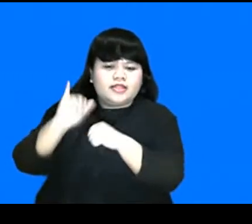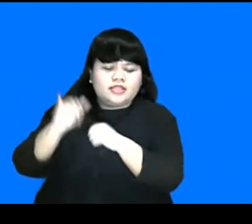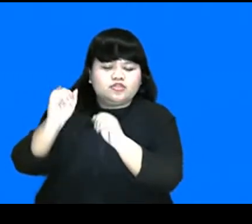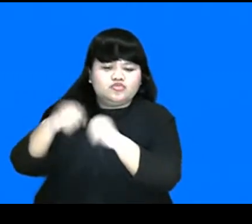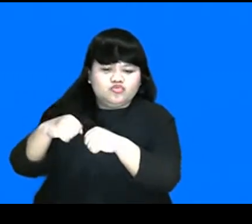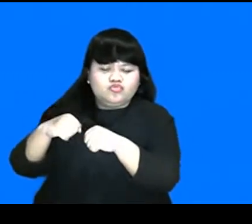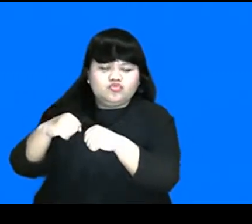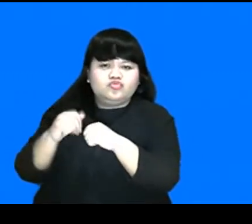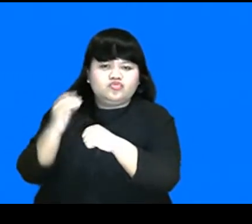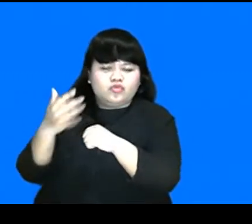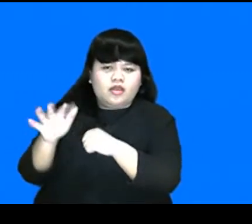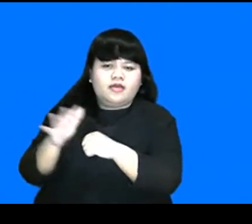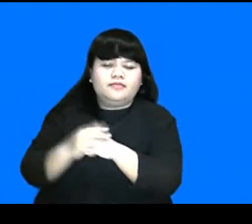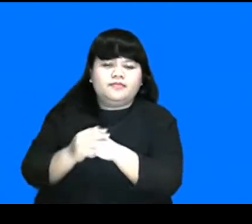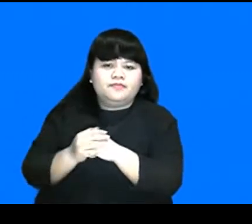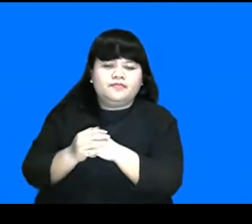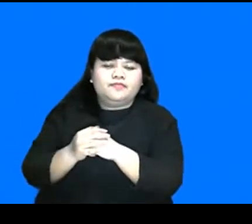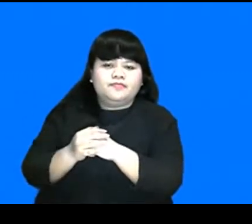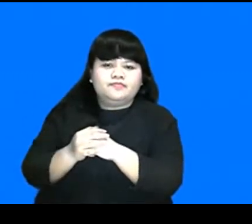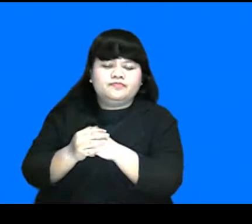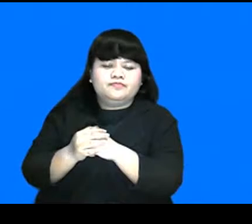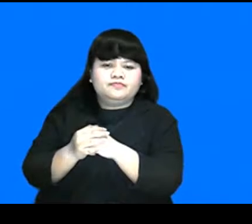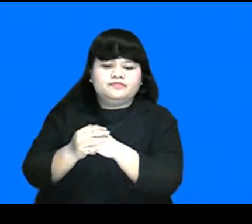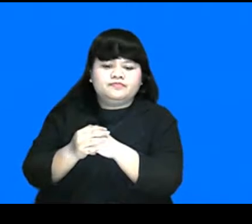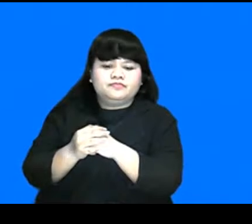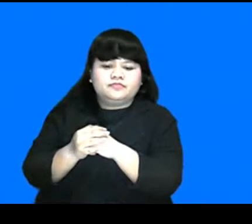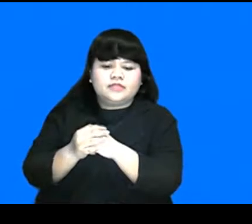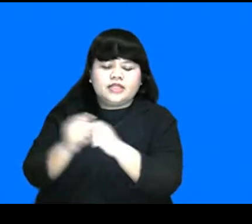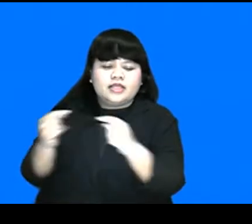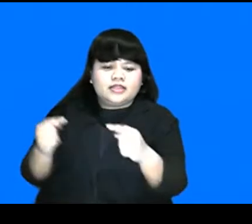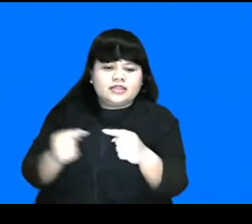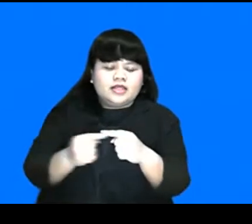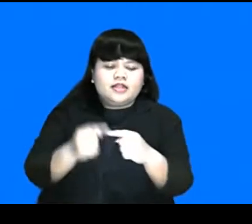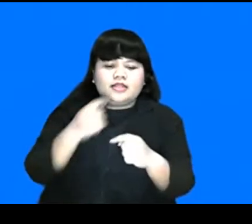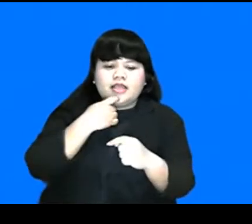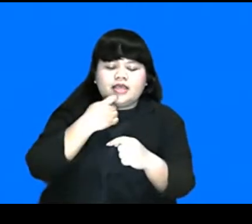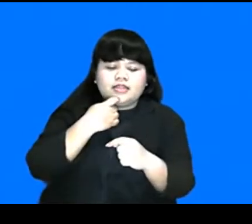question not of charity, not of philanthropy. It's a